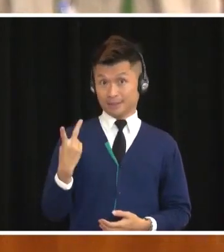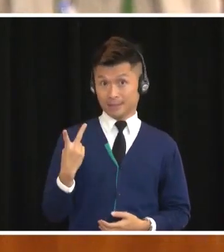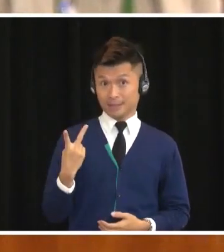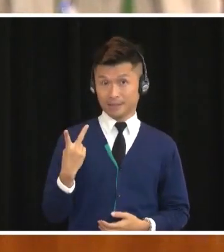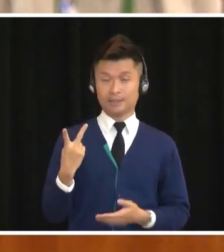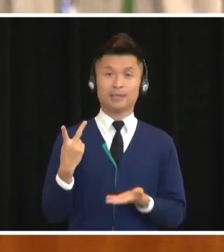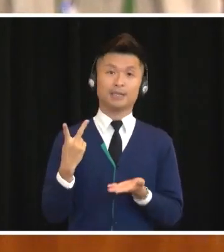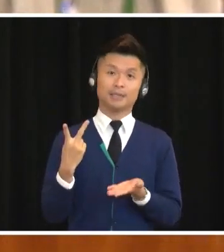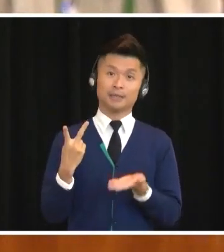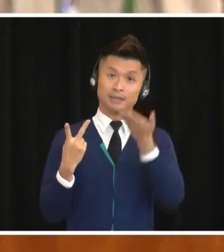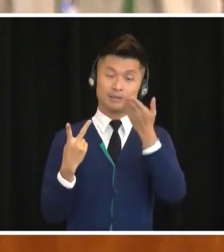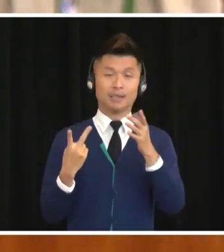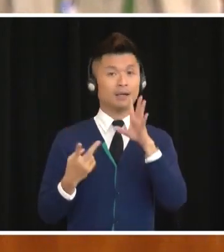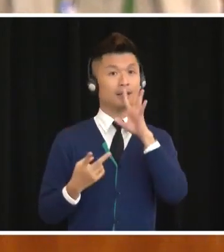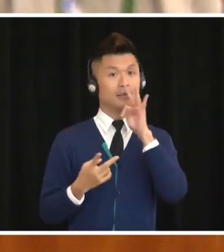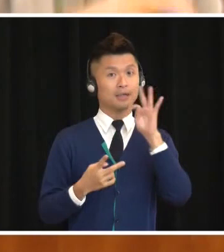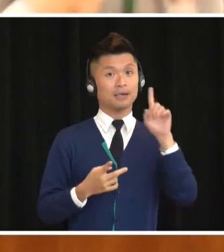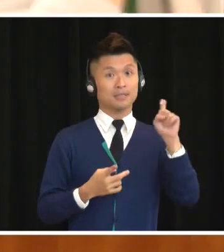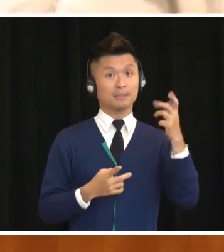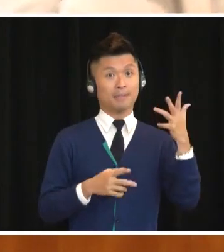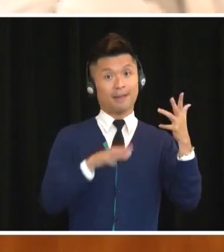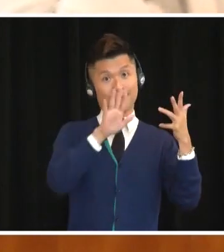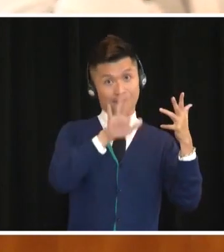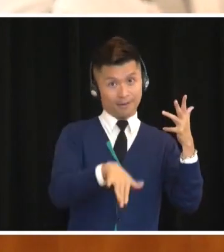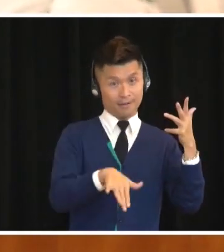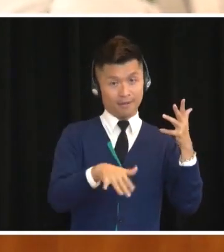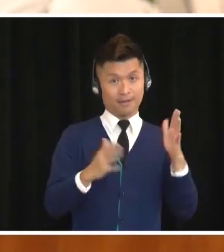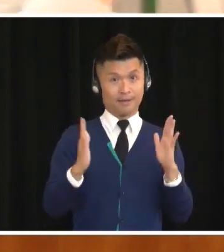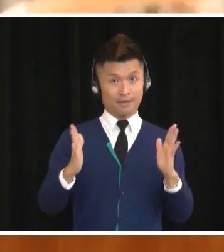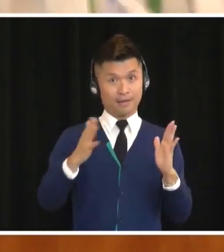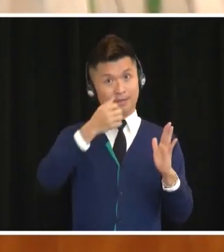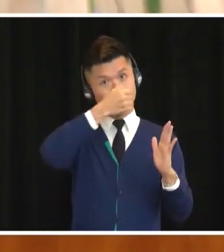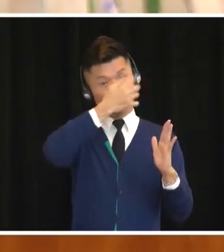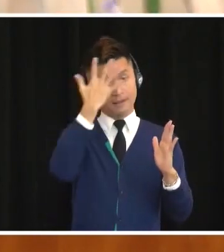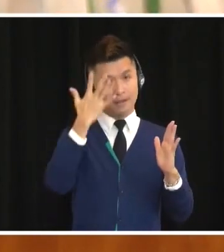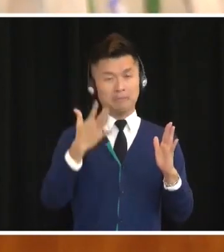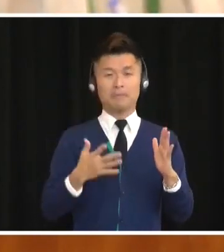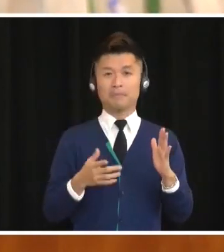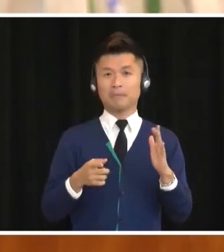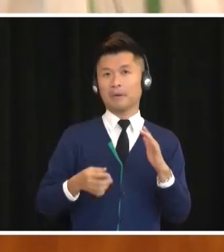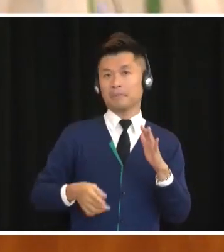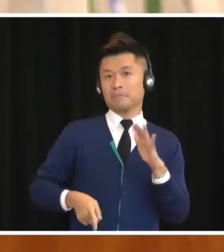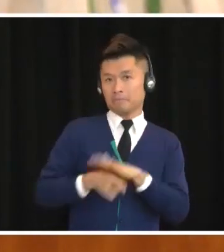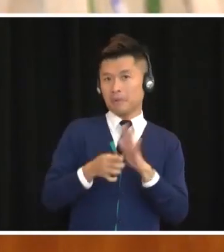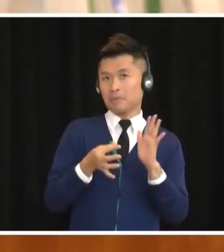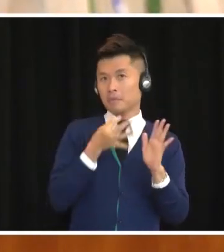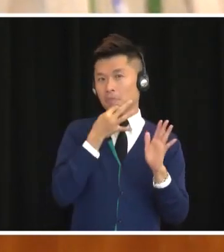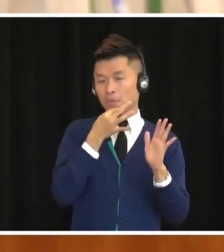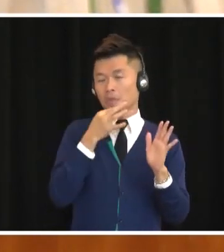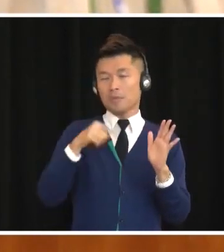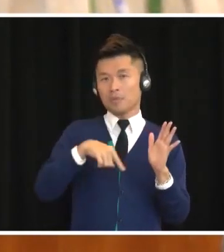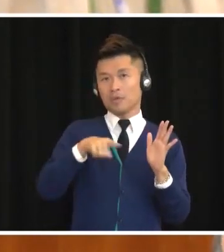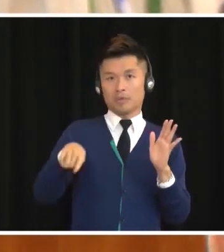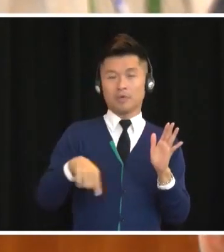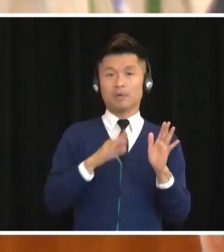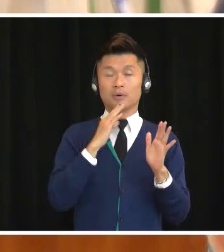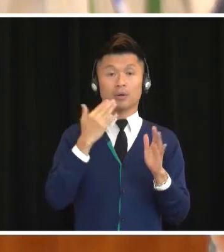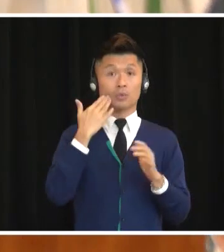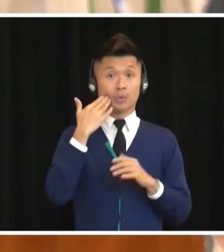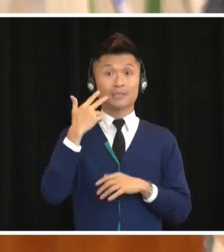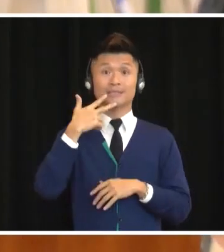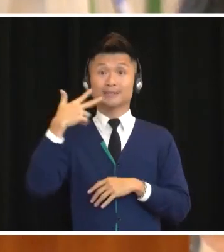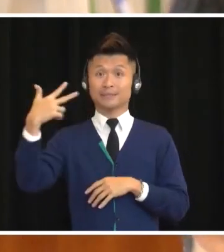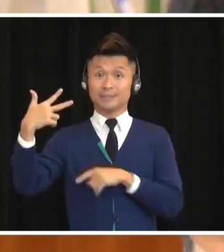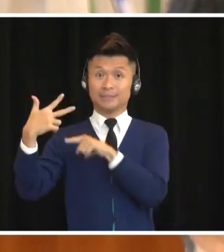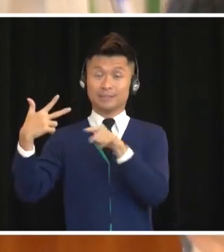So this applies only to those who are aged between 12 and 18.